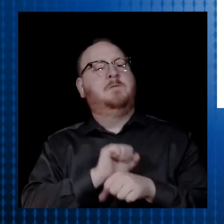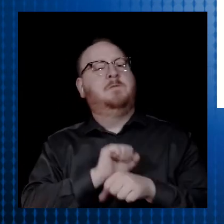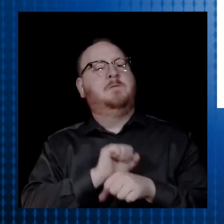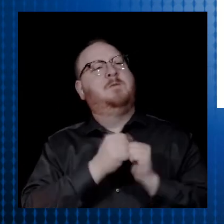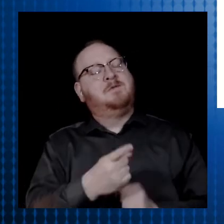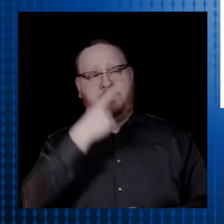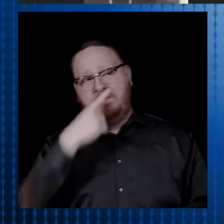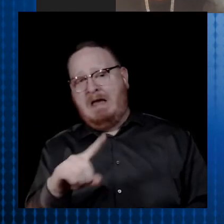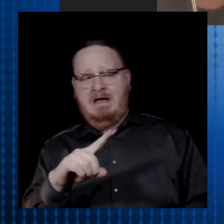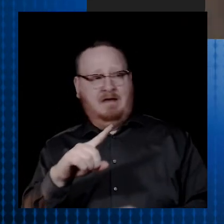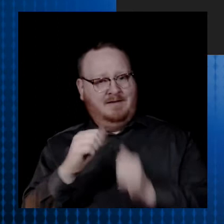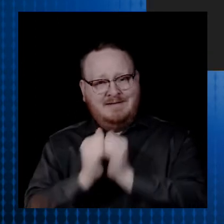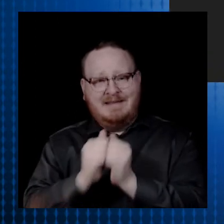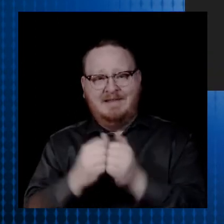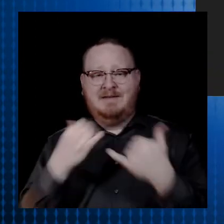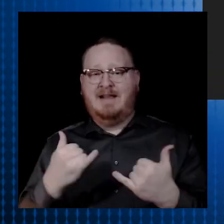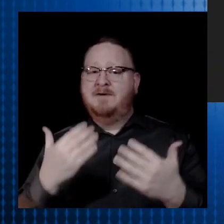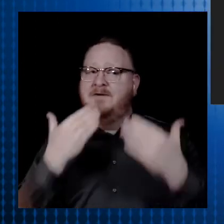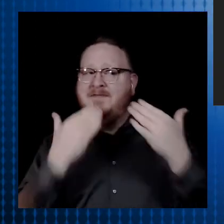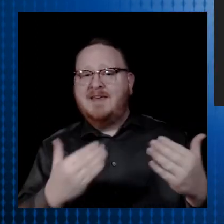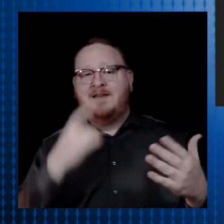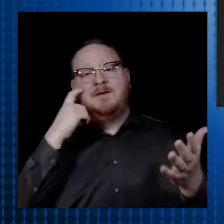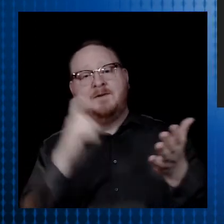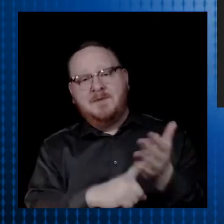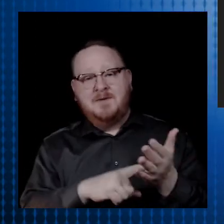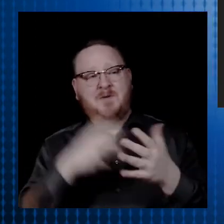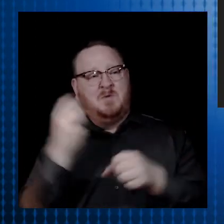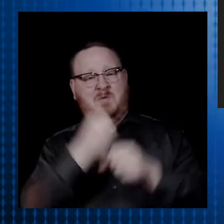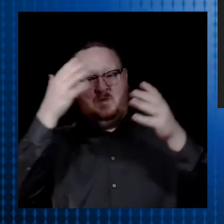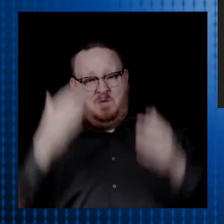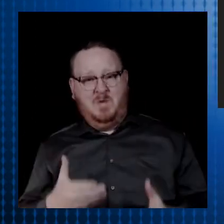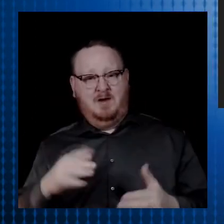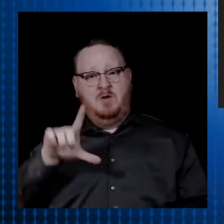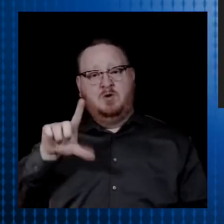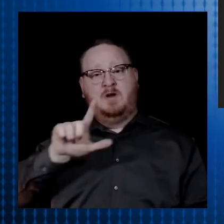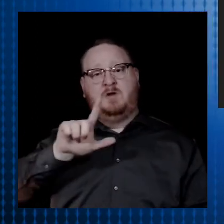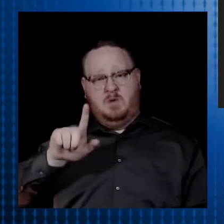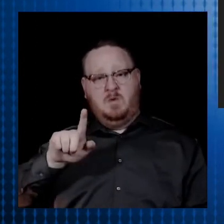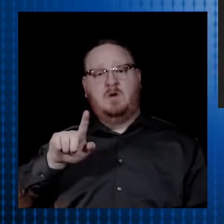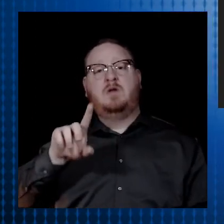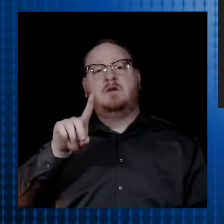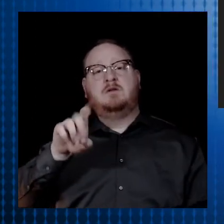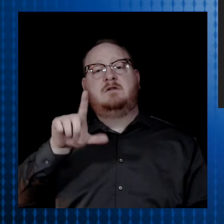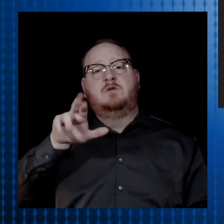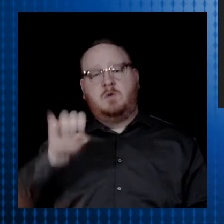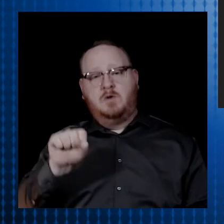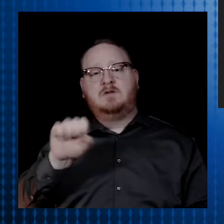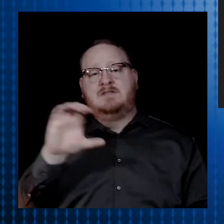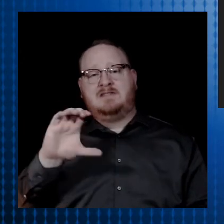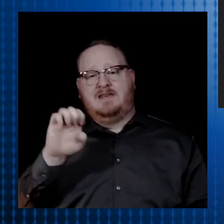join me in thanking and recognizing the winner of the 2021 Dolores C.